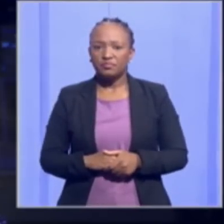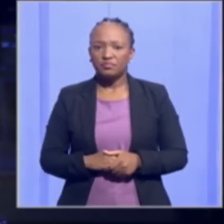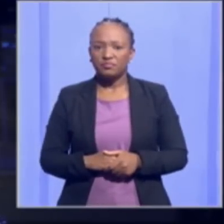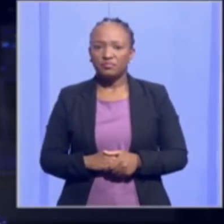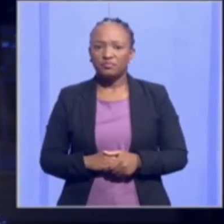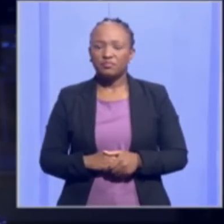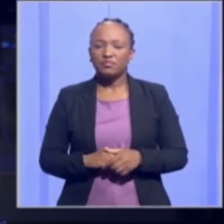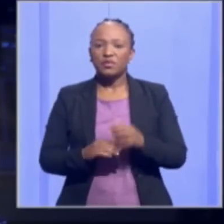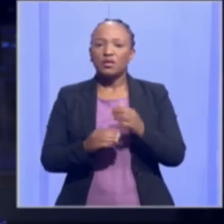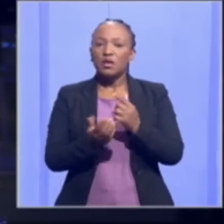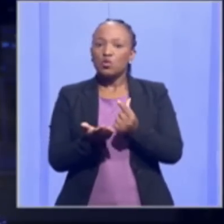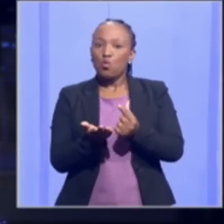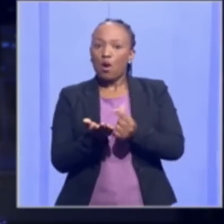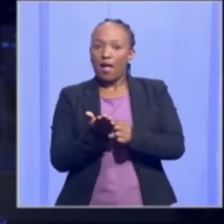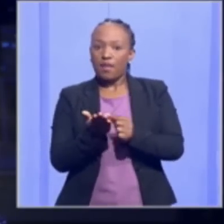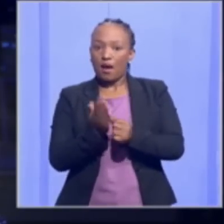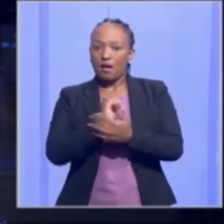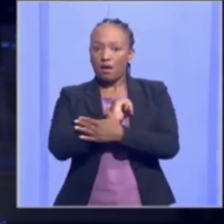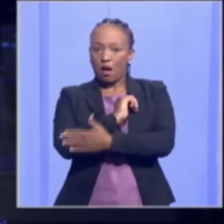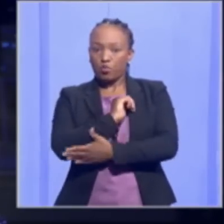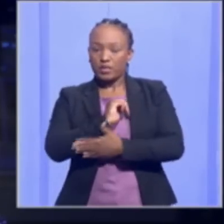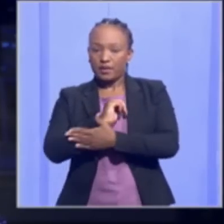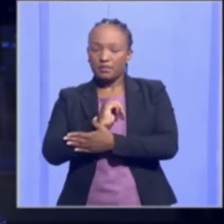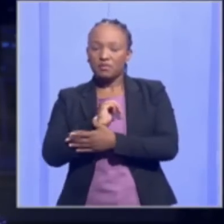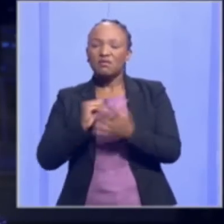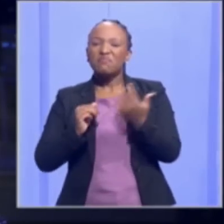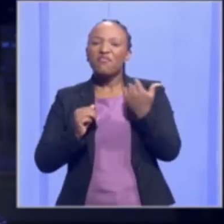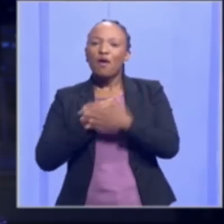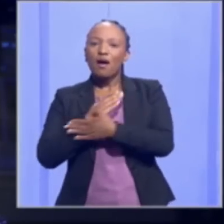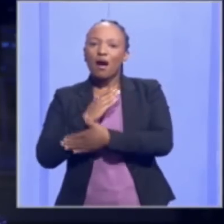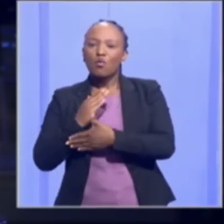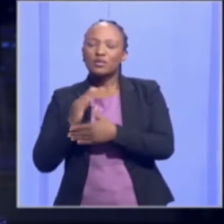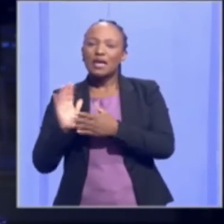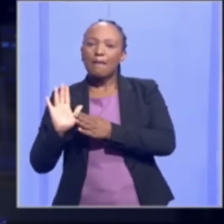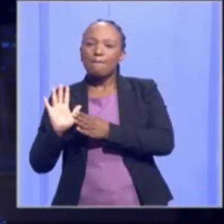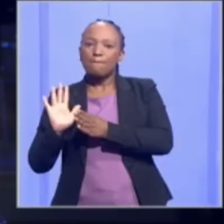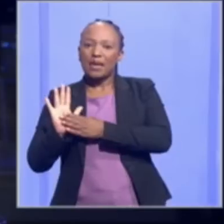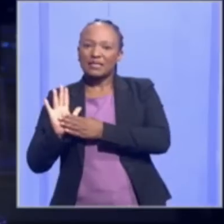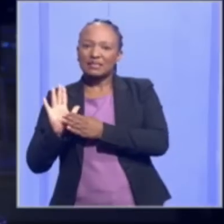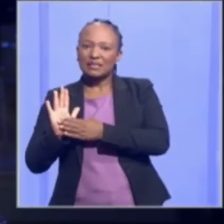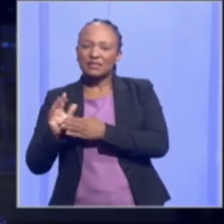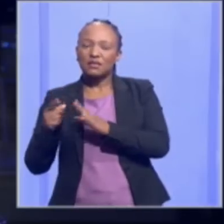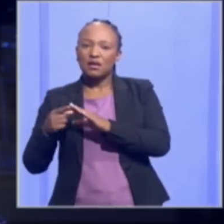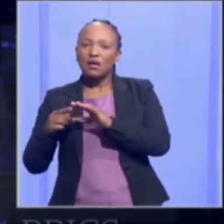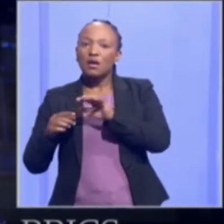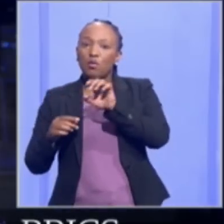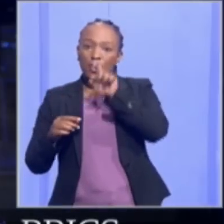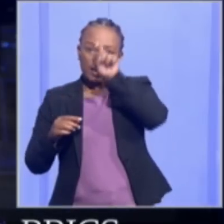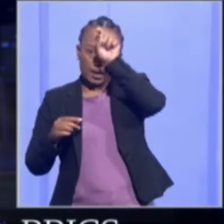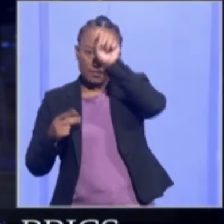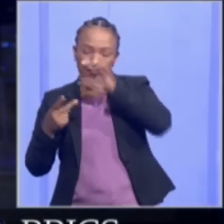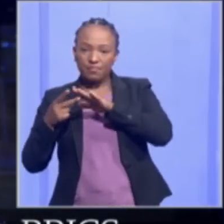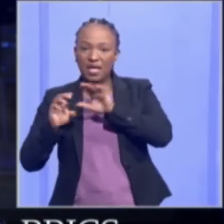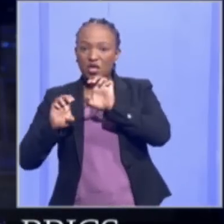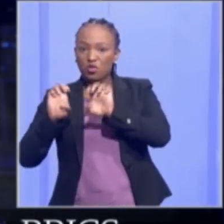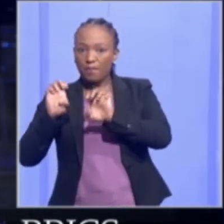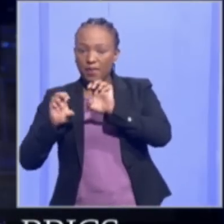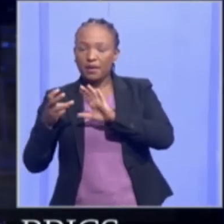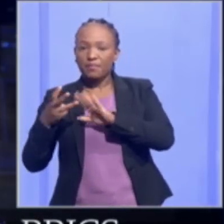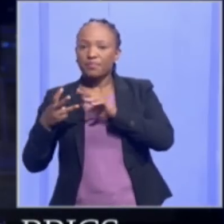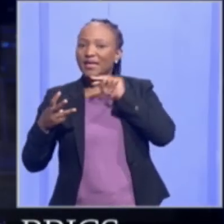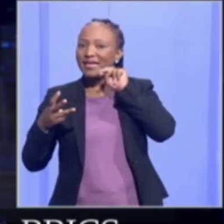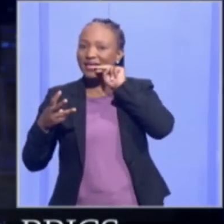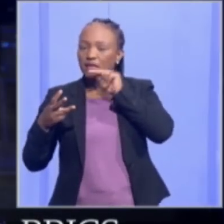Naha ya Uganda e kene lenaneng la dinaha tsa Afrika tse akgang Egepeta, Ethiopia le Nigeria ho